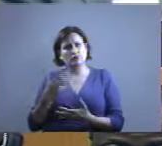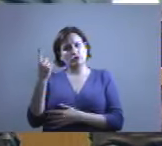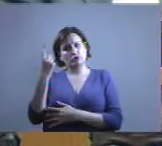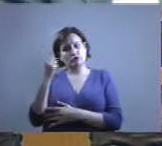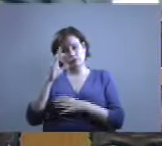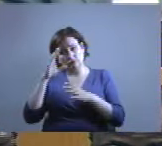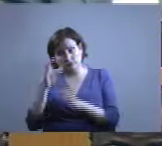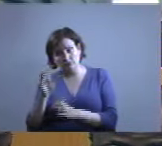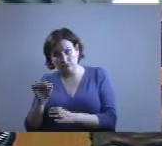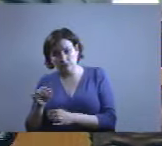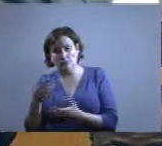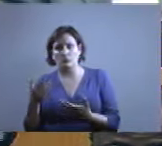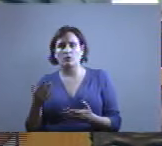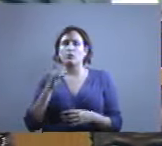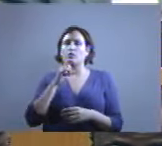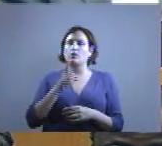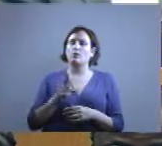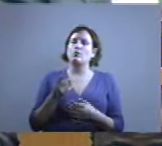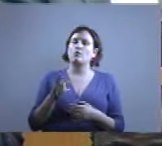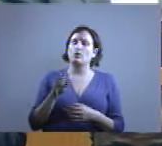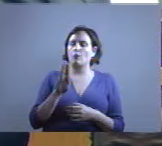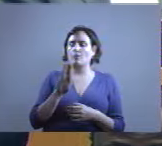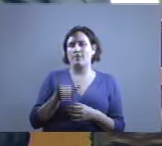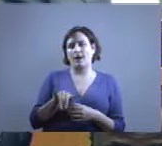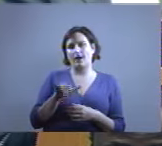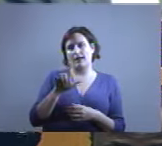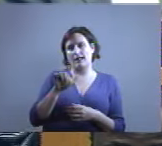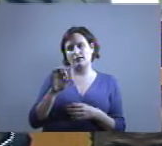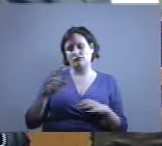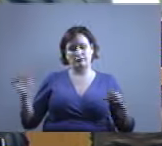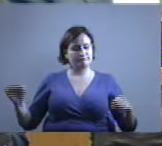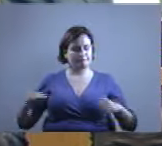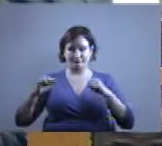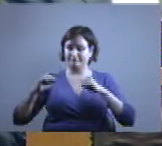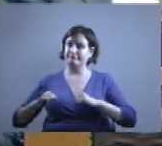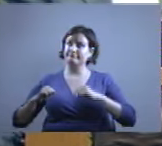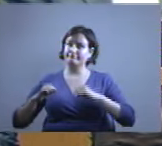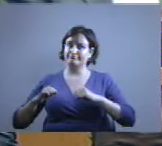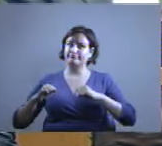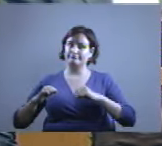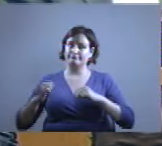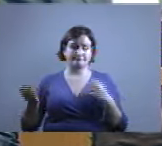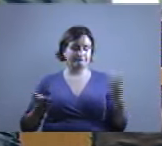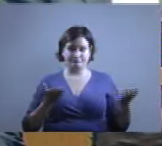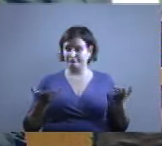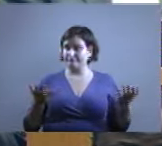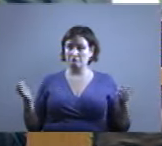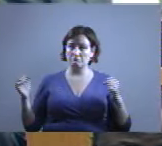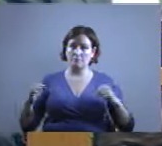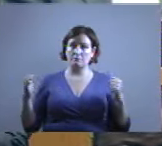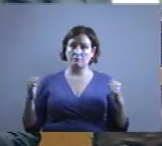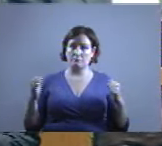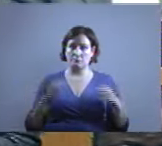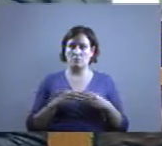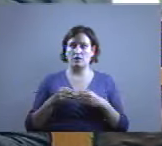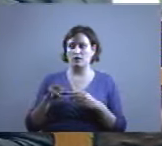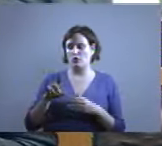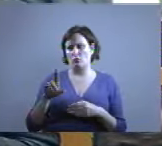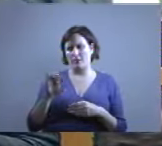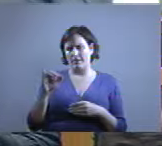the bilateral arrangement to link Robben Island and Coral Islands. I think this is the